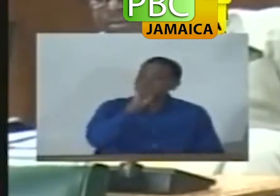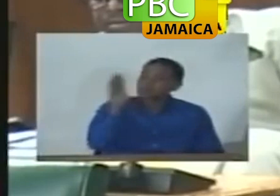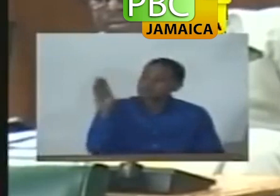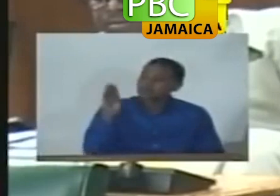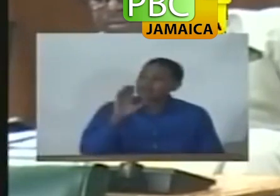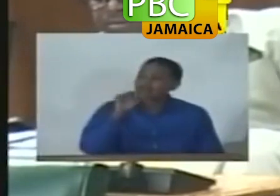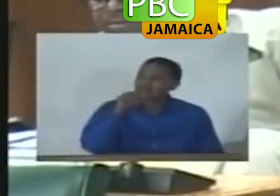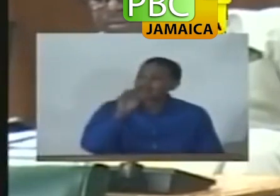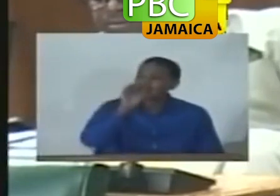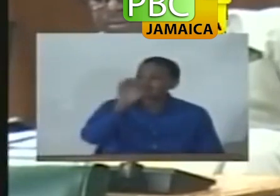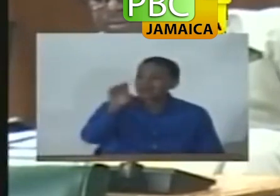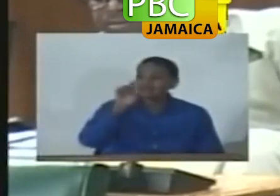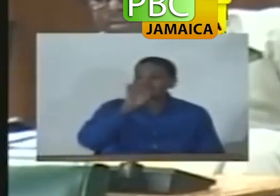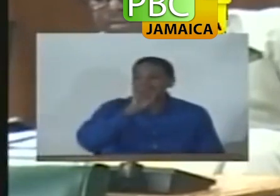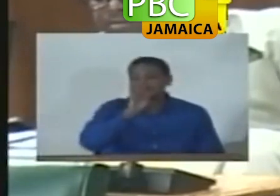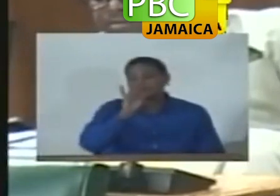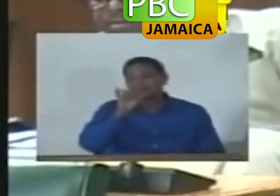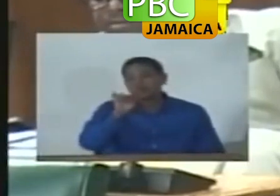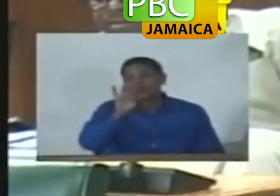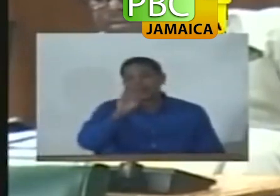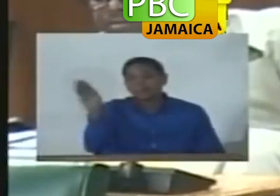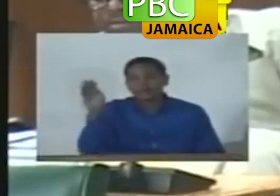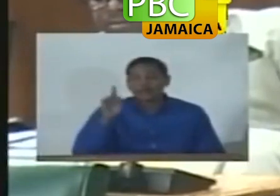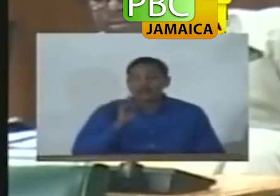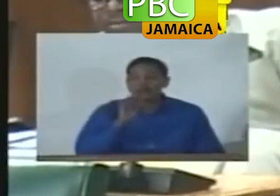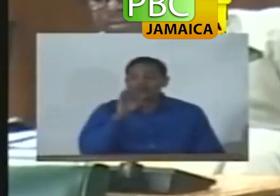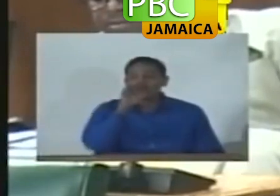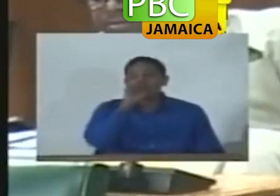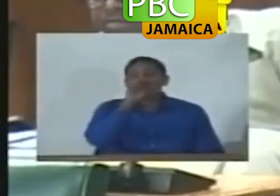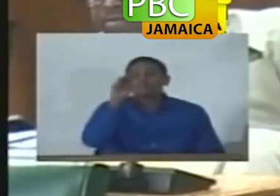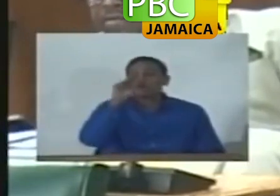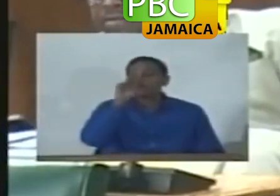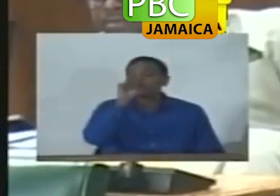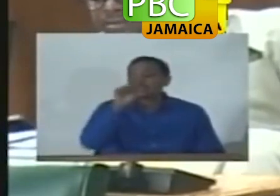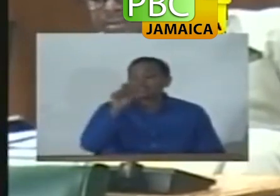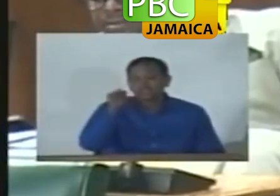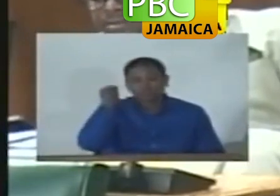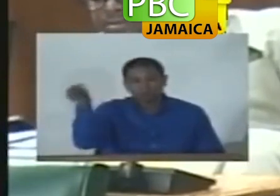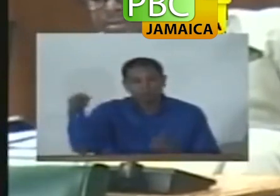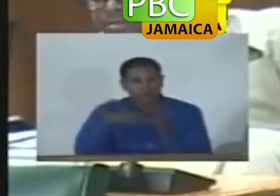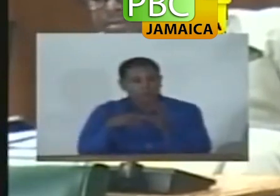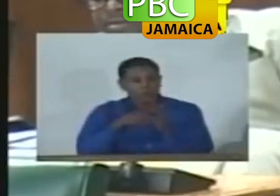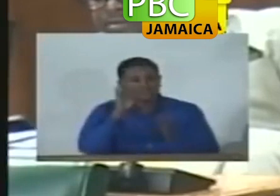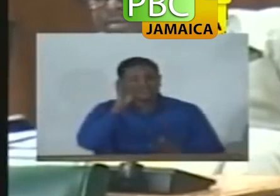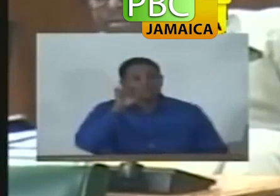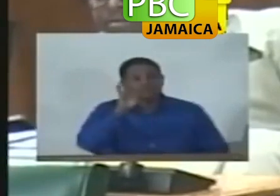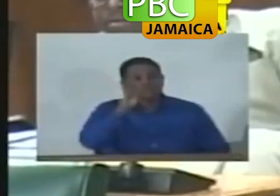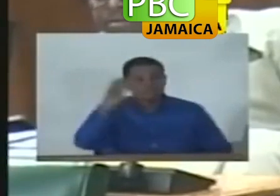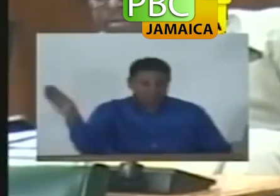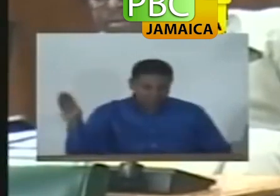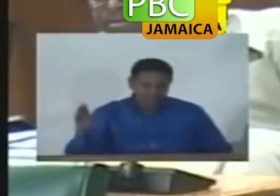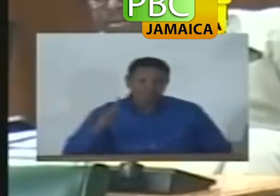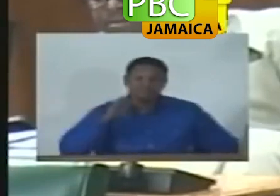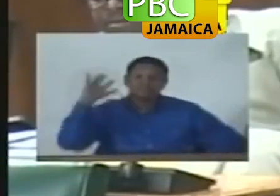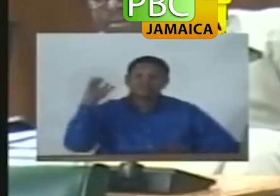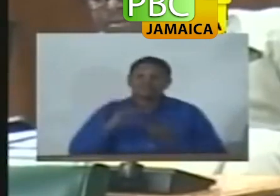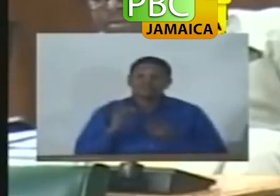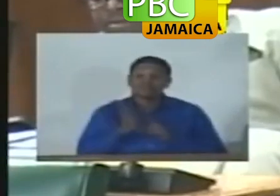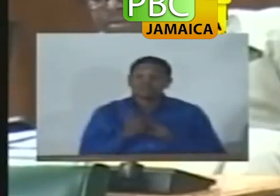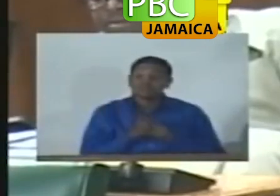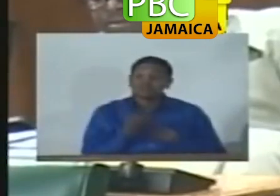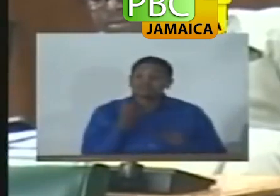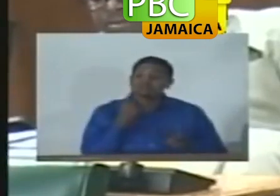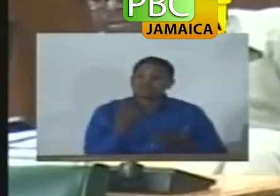CAPEX of $78.9 billion, and amortization of $7.7 billion. On the consolidated public sector, Mr.